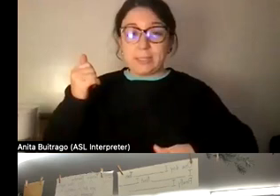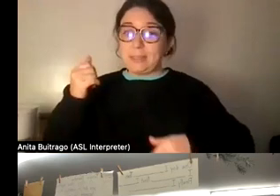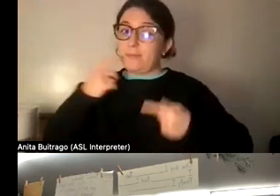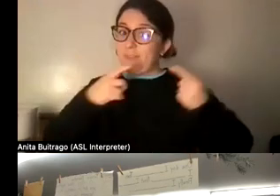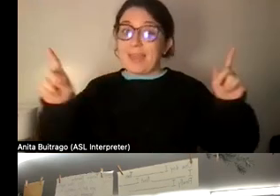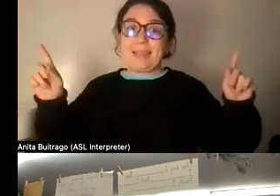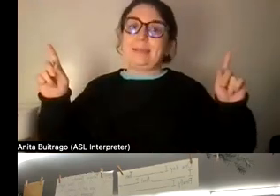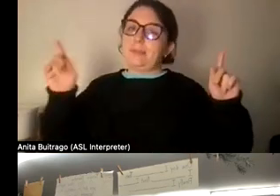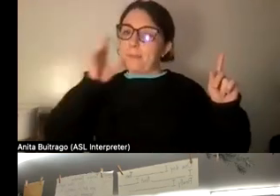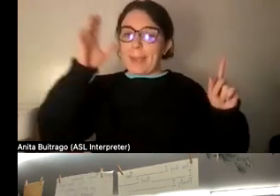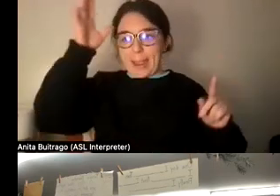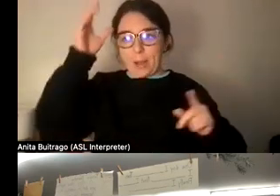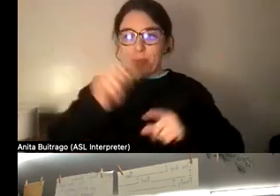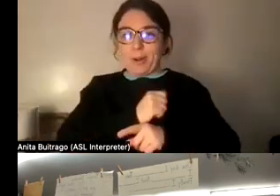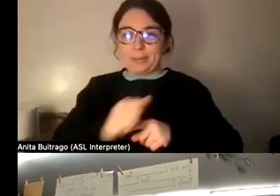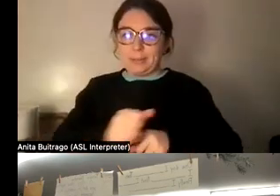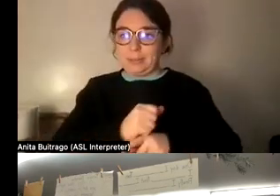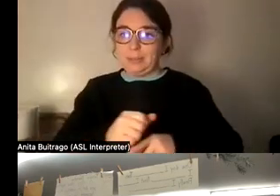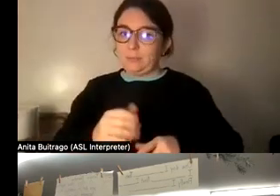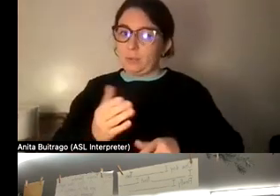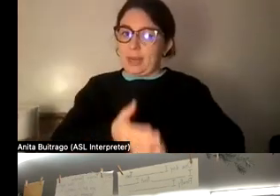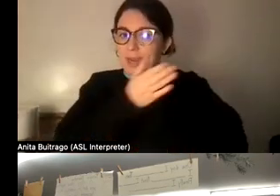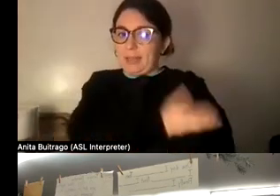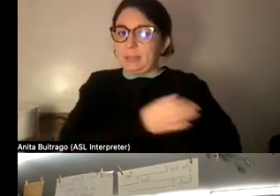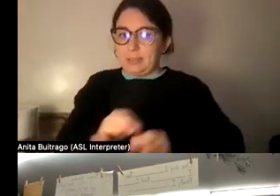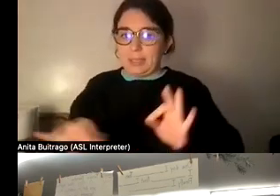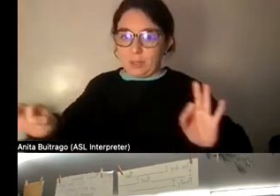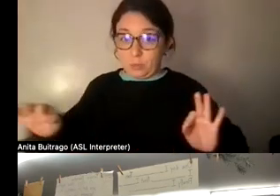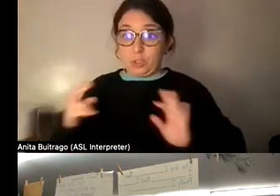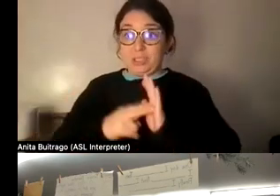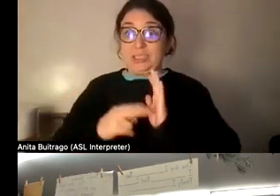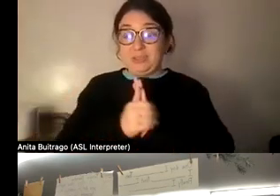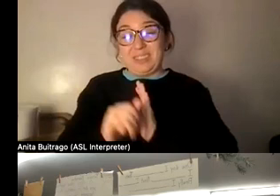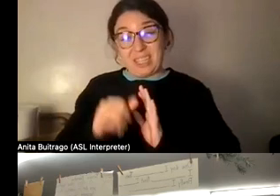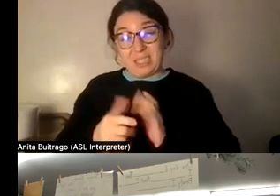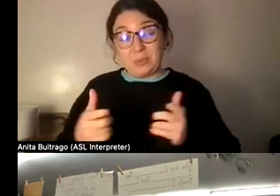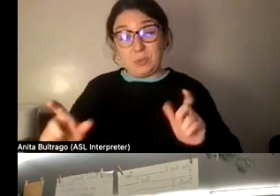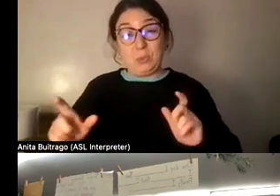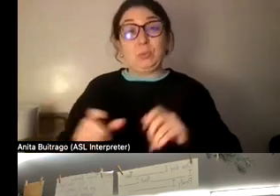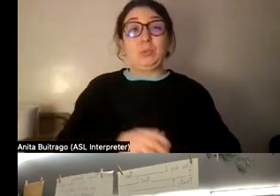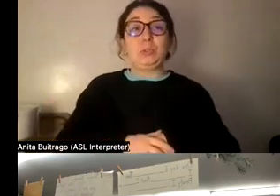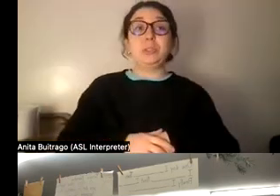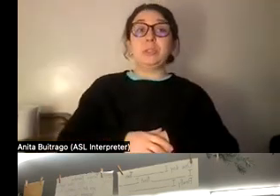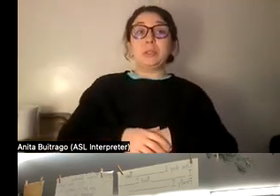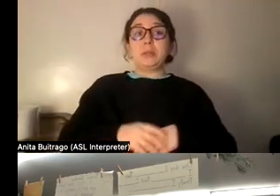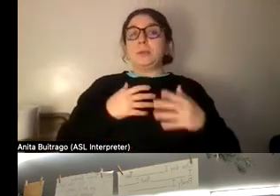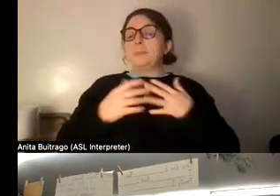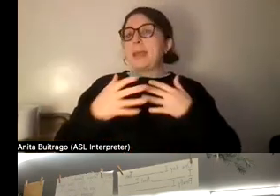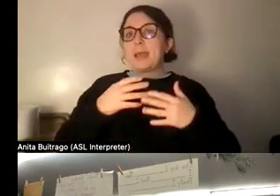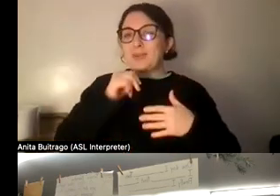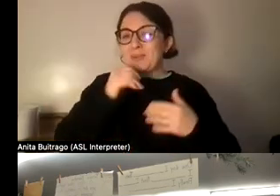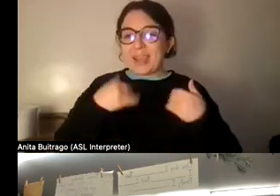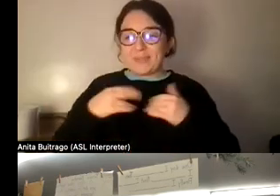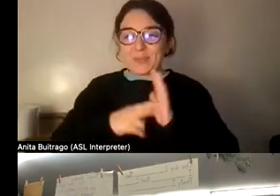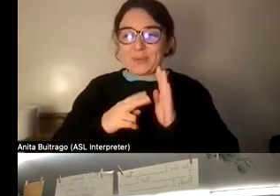language and literacy development. So that's huge. Even if you don't have a reader in your house who can read to your